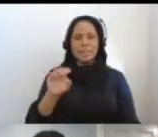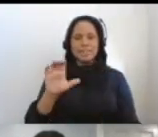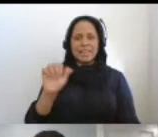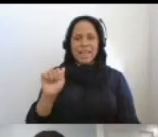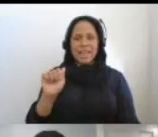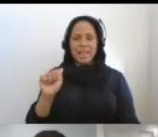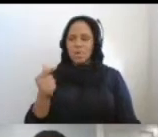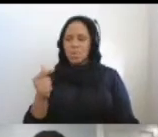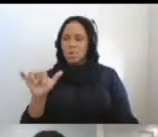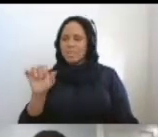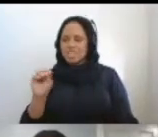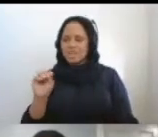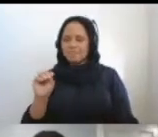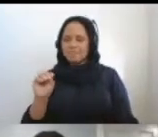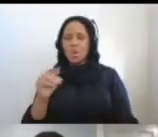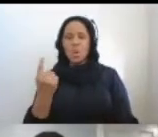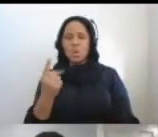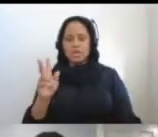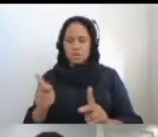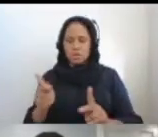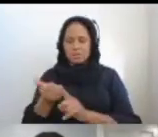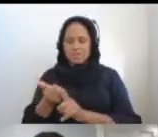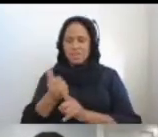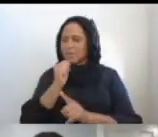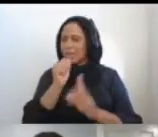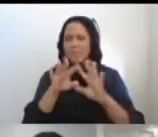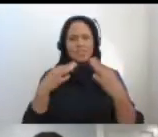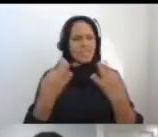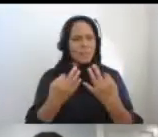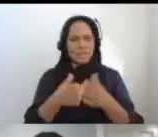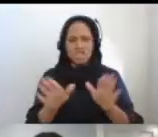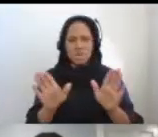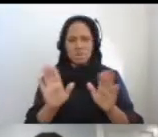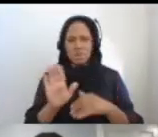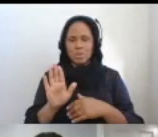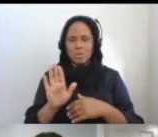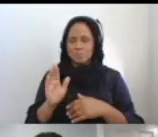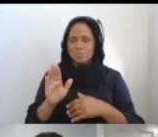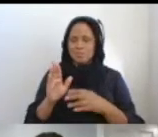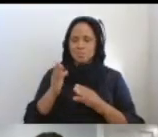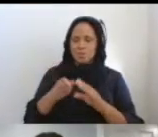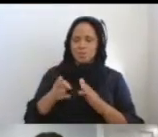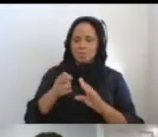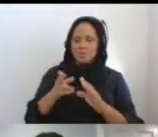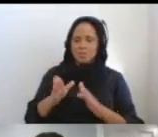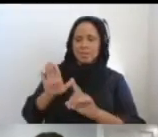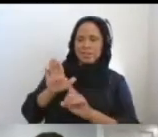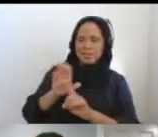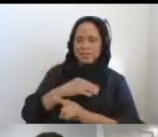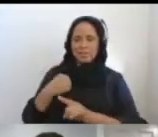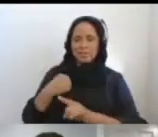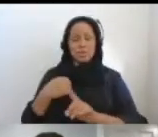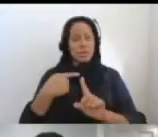pay for like a family membership to the YMCA, but it'll pay for their membership. It'll also pay for some household items